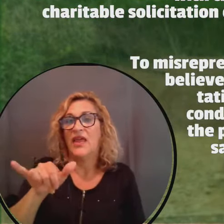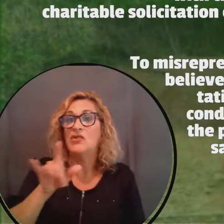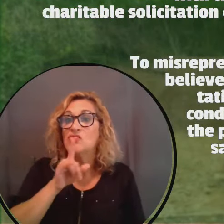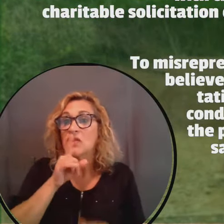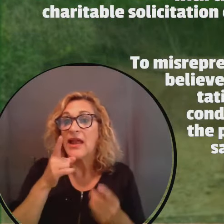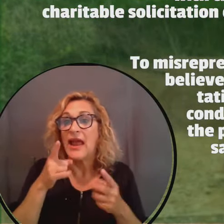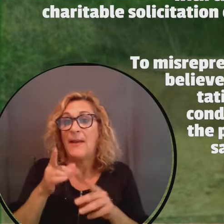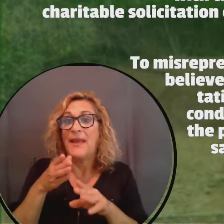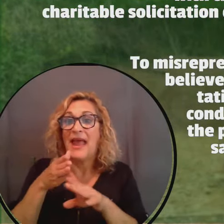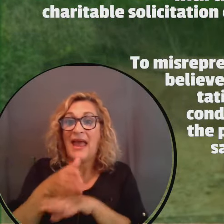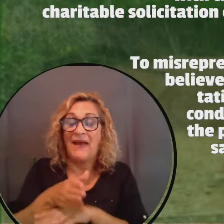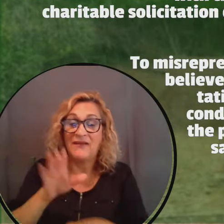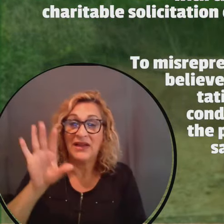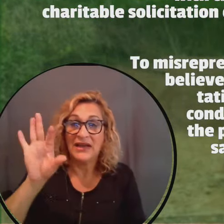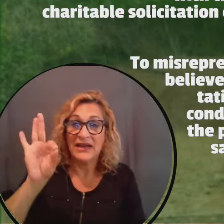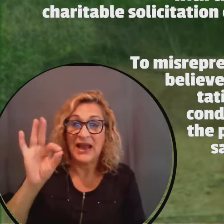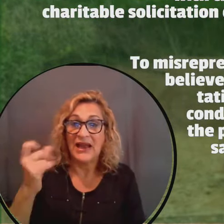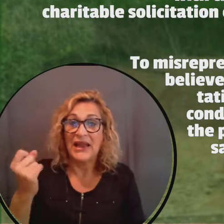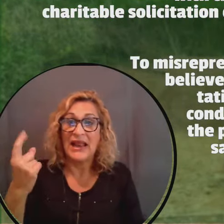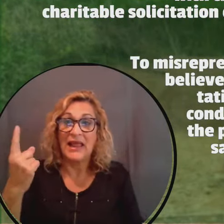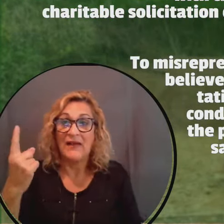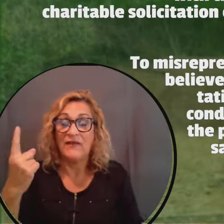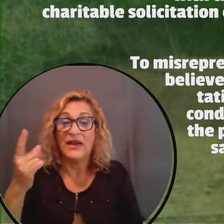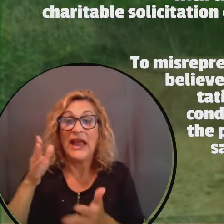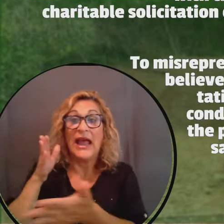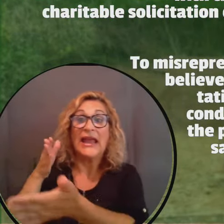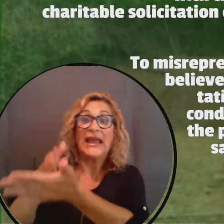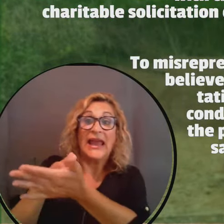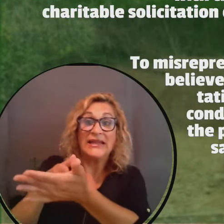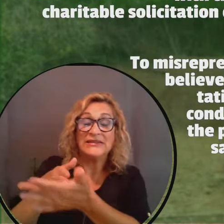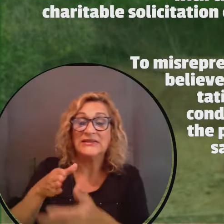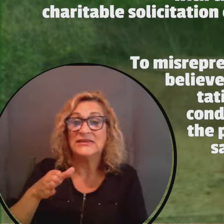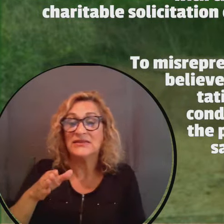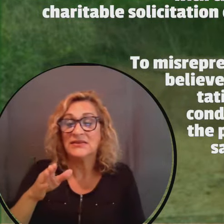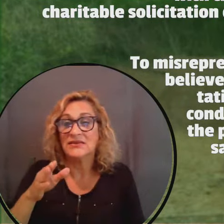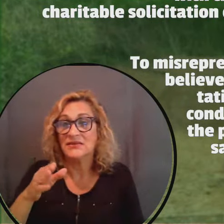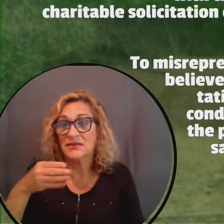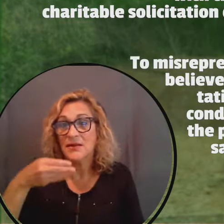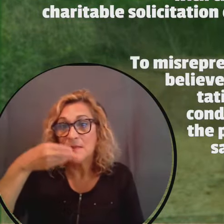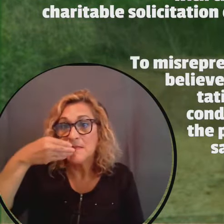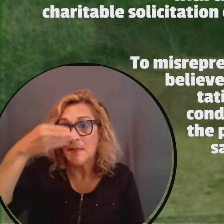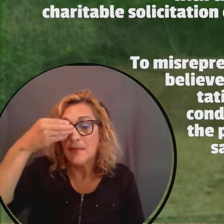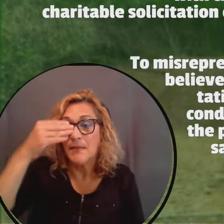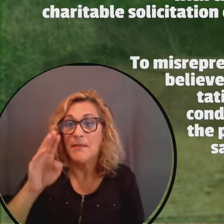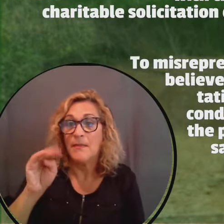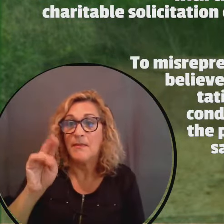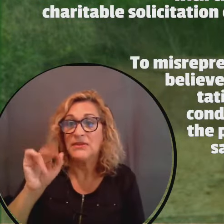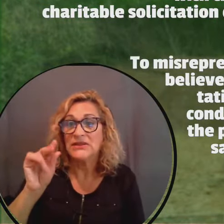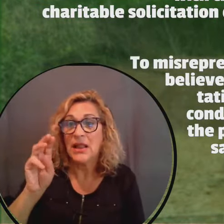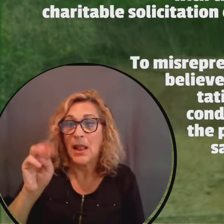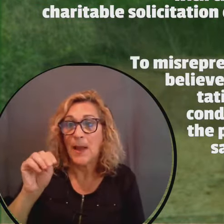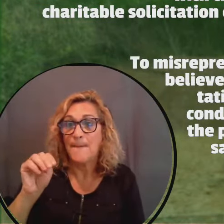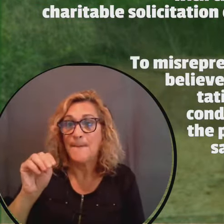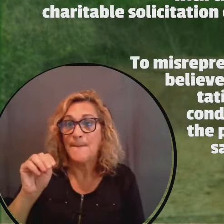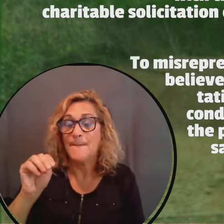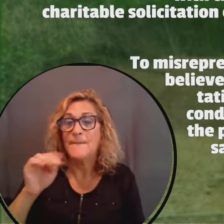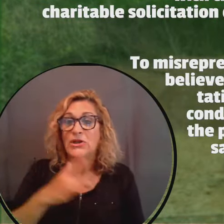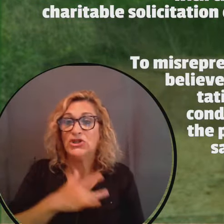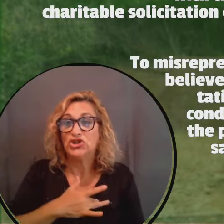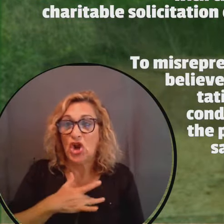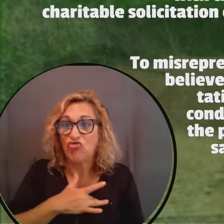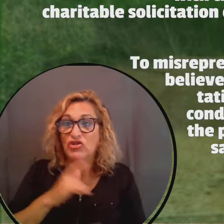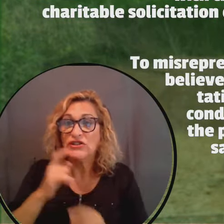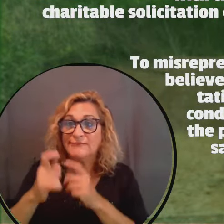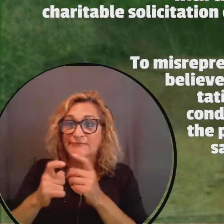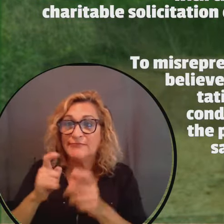9/11 against Muslim charities and charities supporting Palestinian rights. And so we should see this criminalization